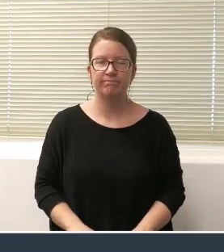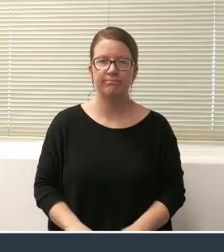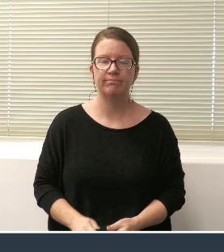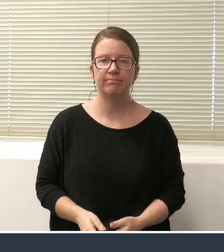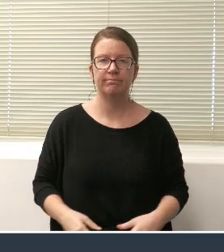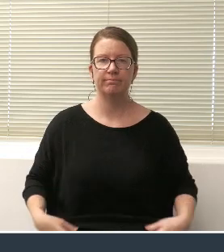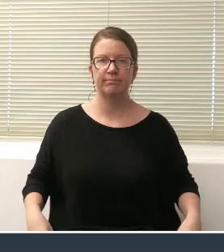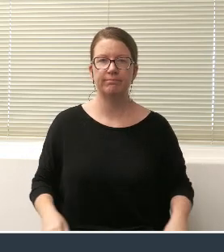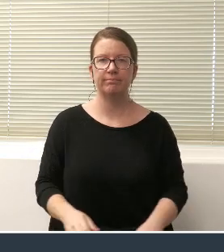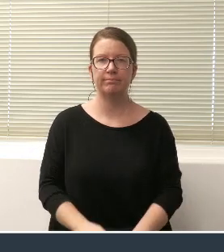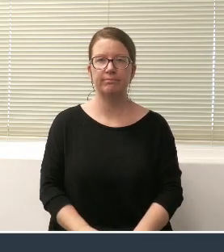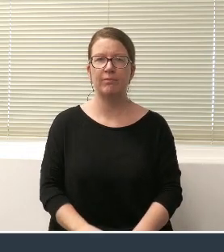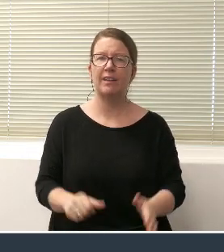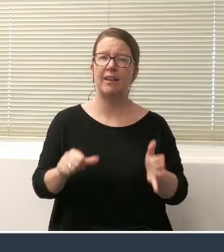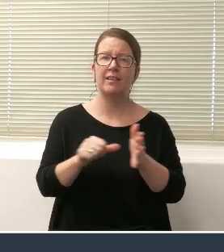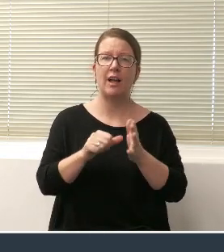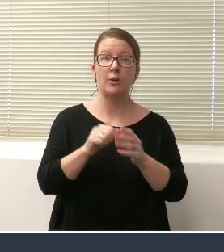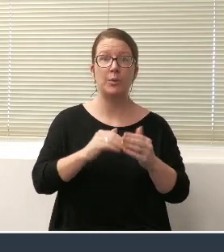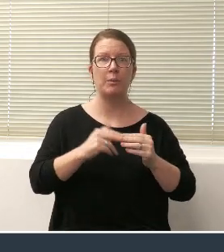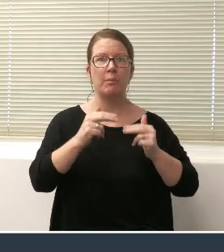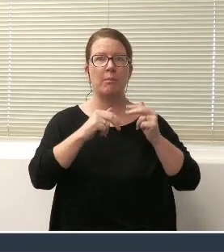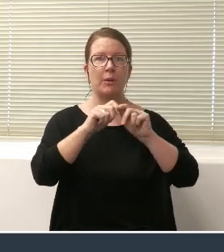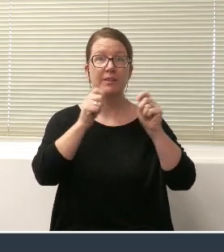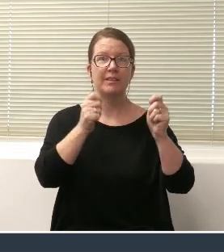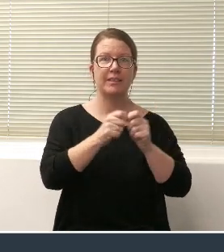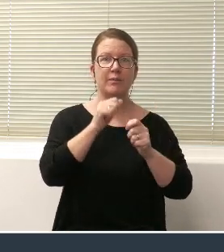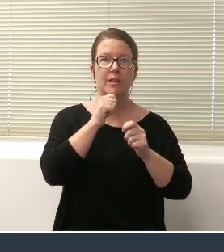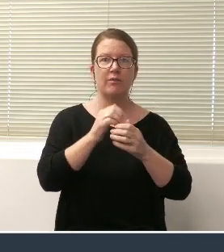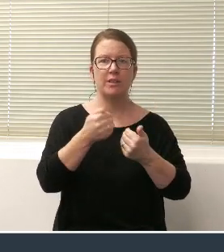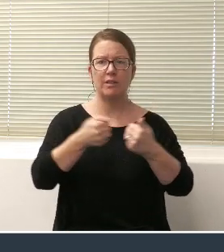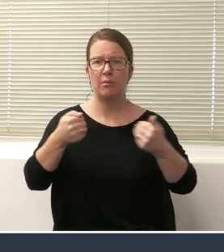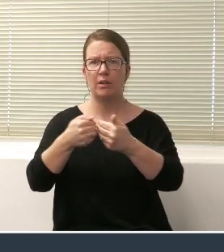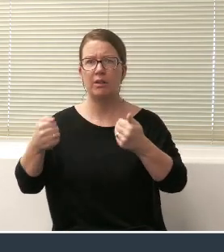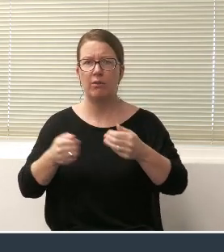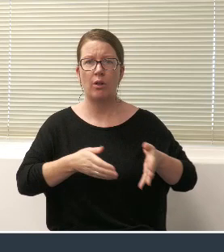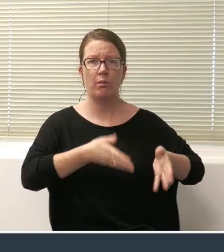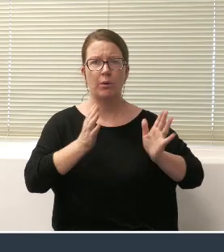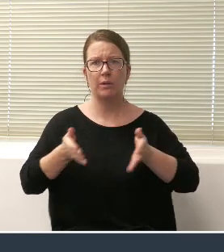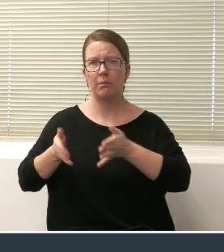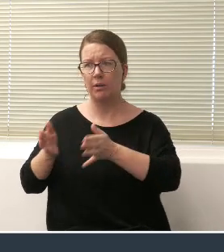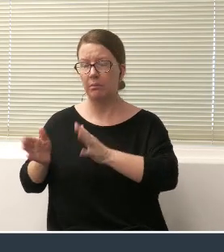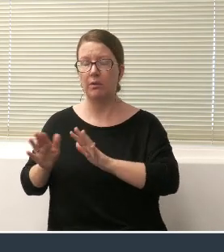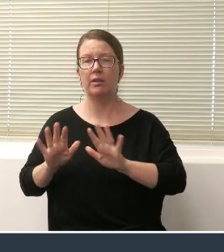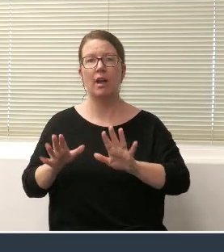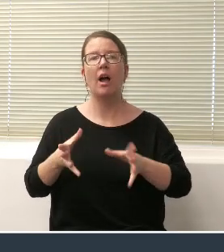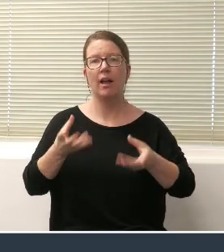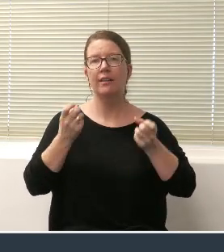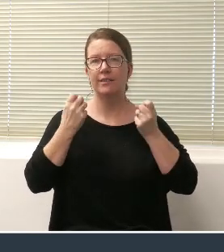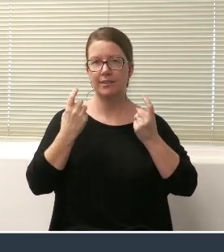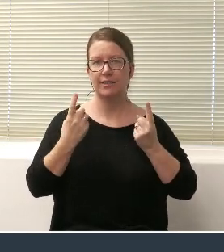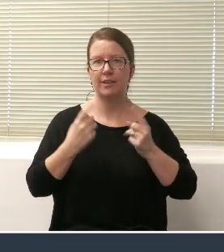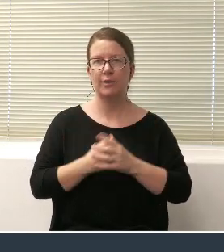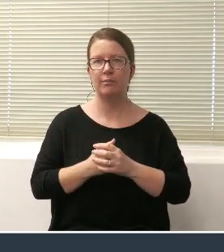fast. It's difficult to build teams when you're in 3 different buildings. I absolutely get that. And it